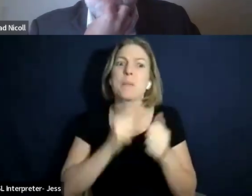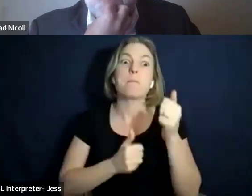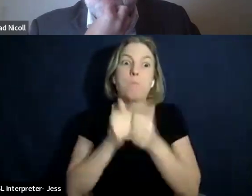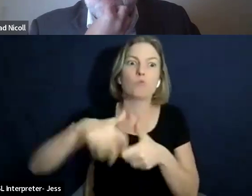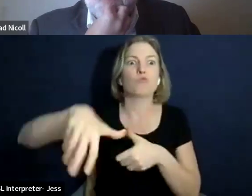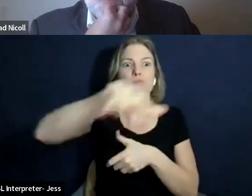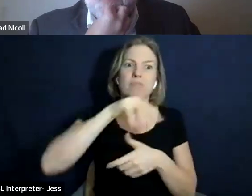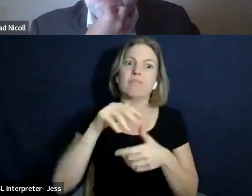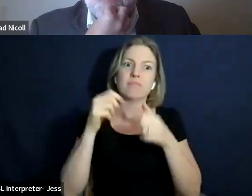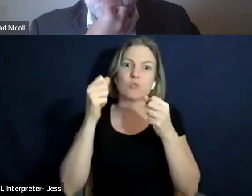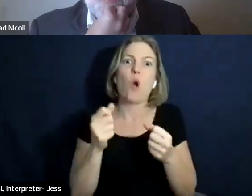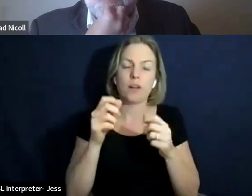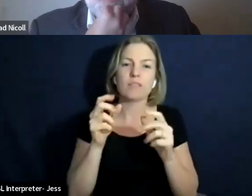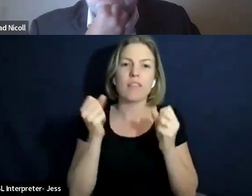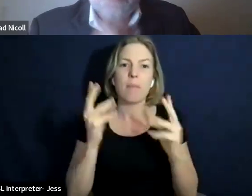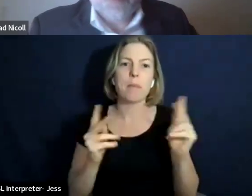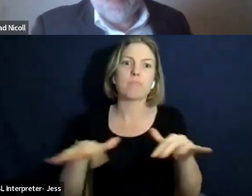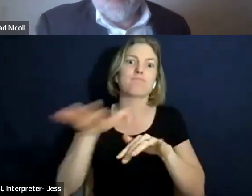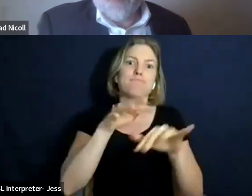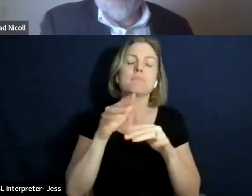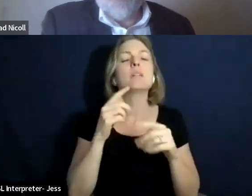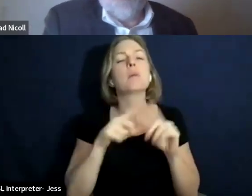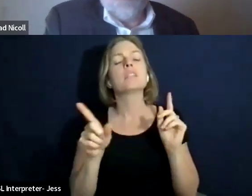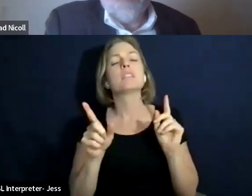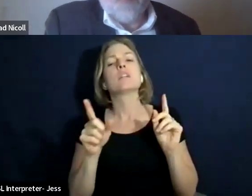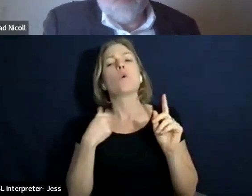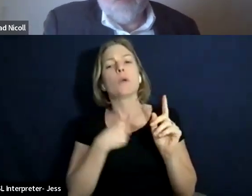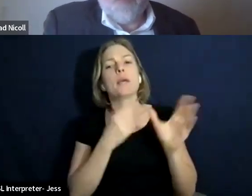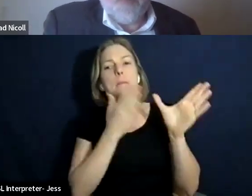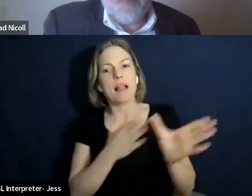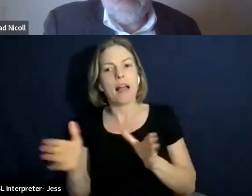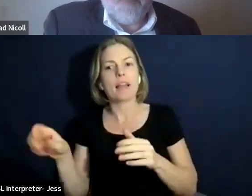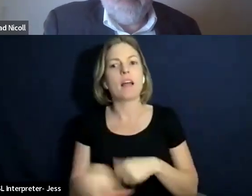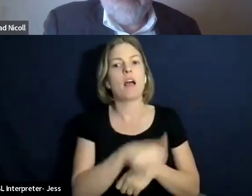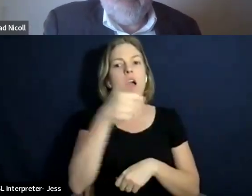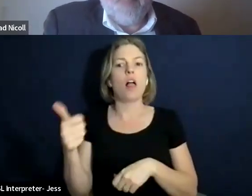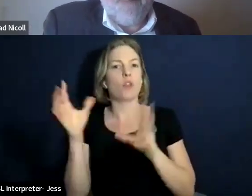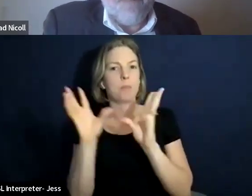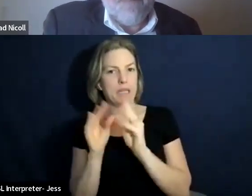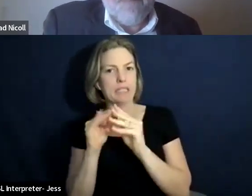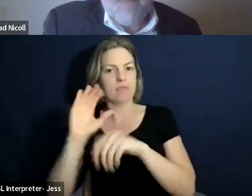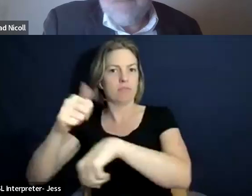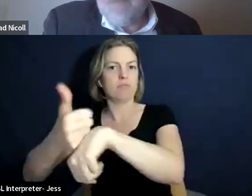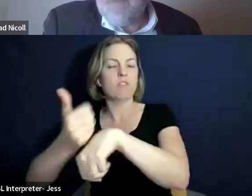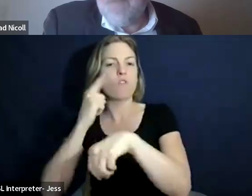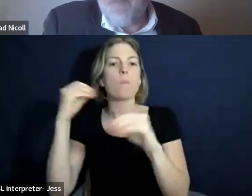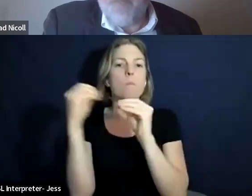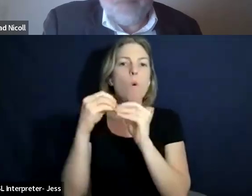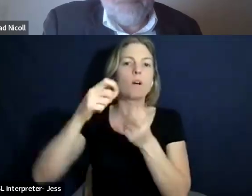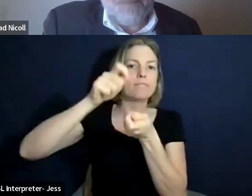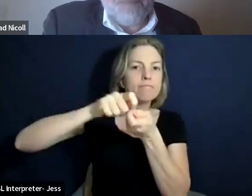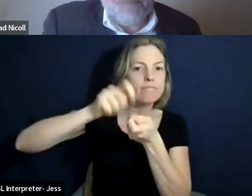low. But yeah, we plan on having another meeting to discuss kind of the more specifics